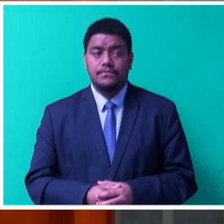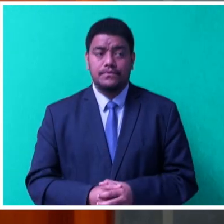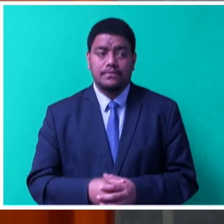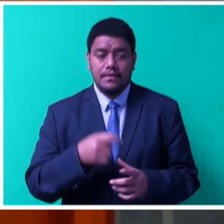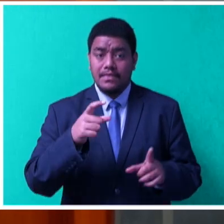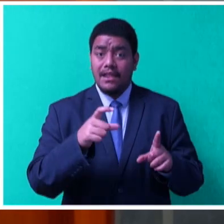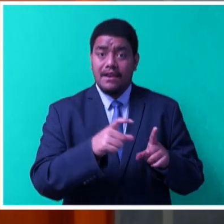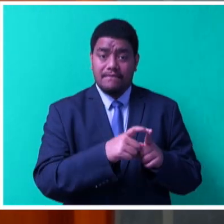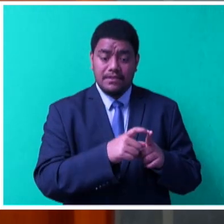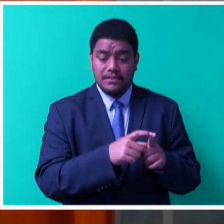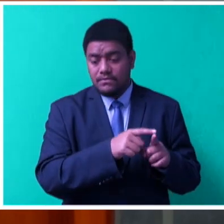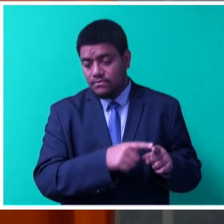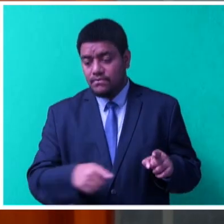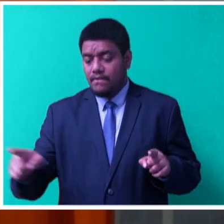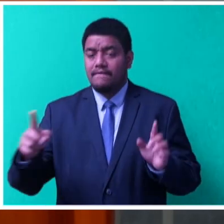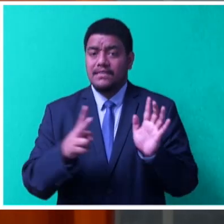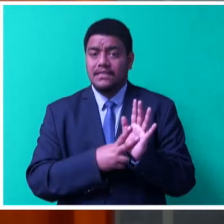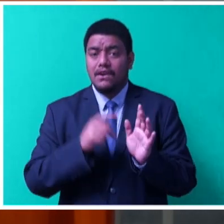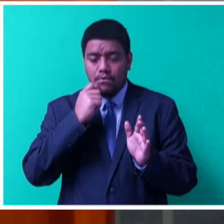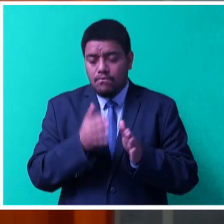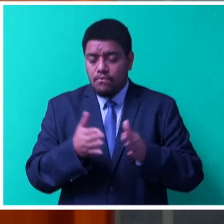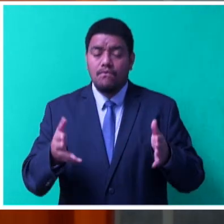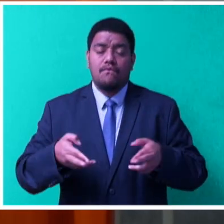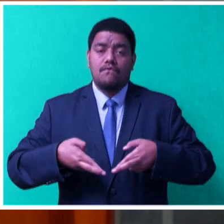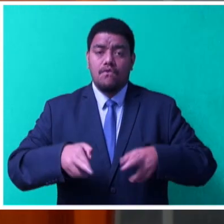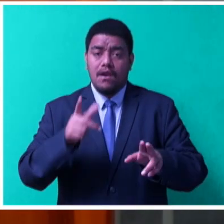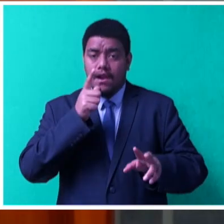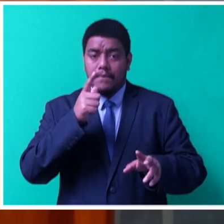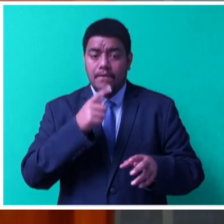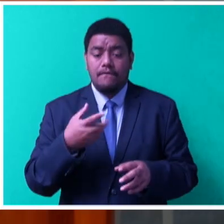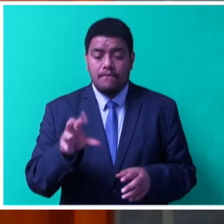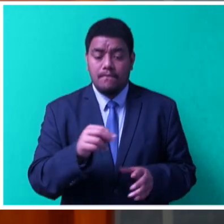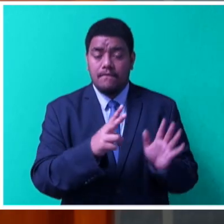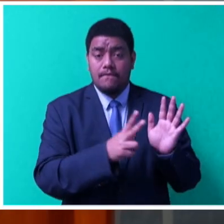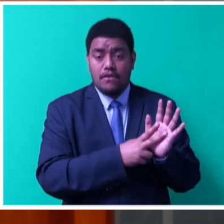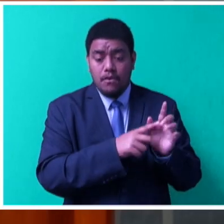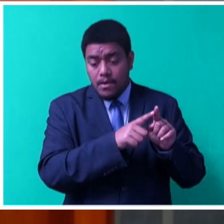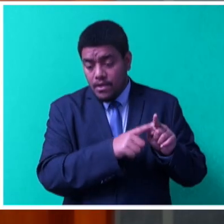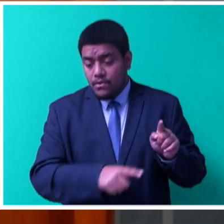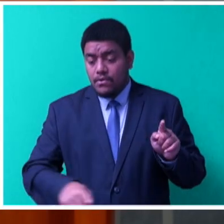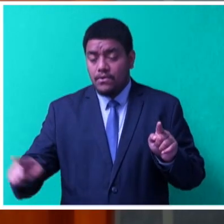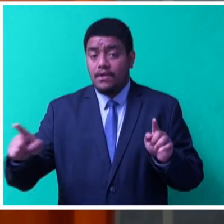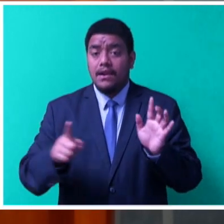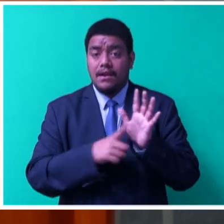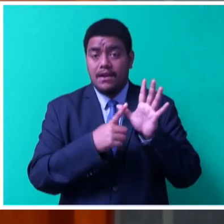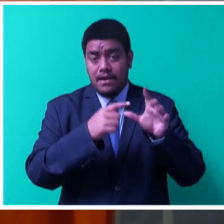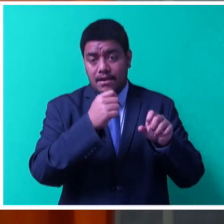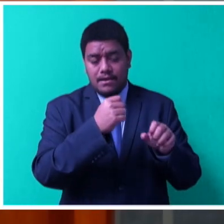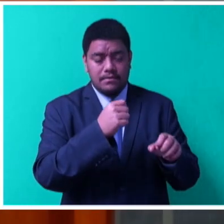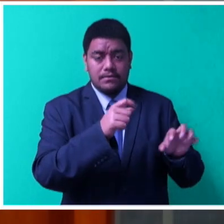Besi to Vesari. Also, from Veikomba to Langere, the Princess